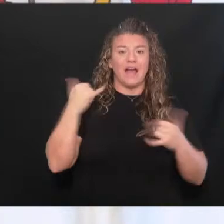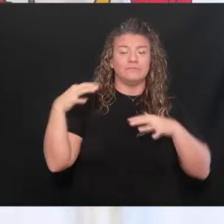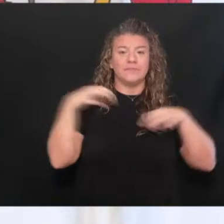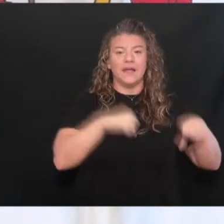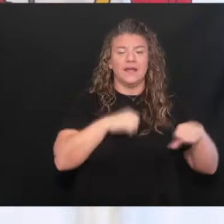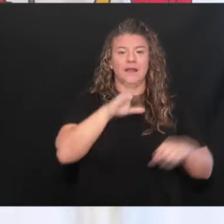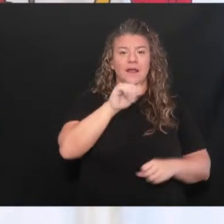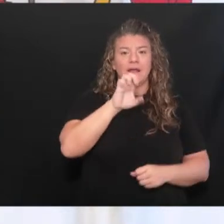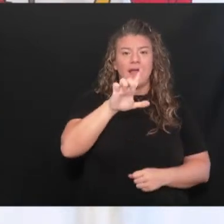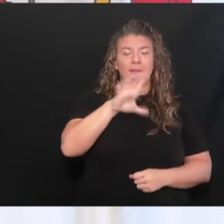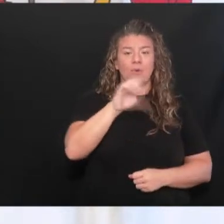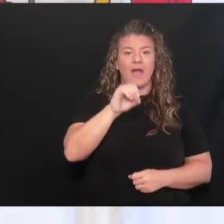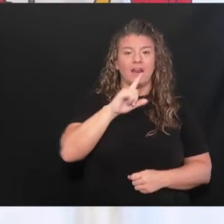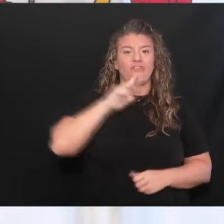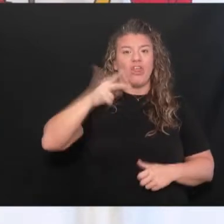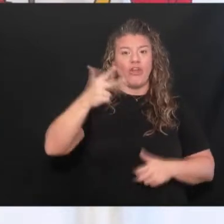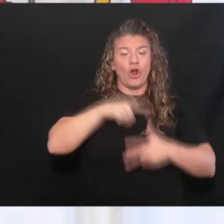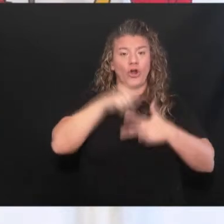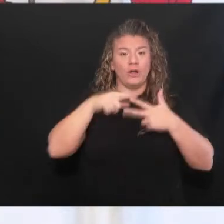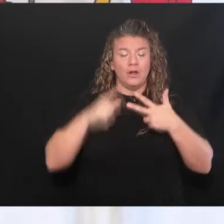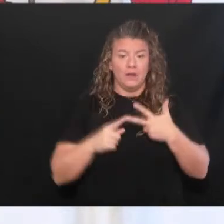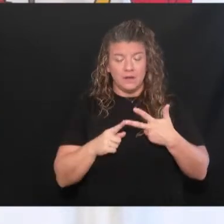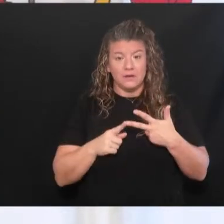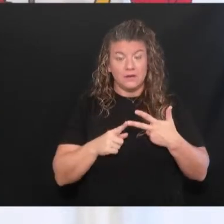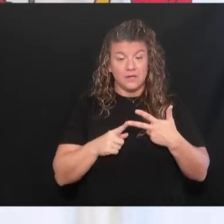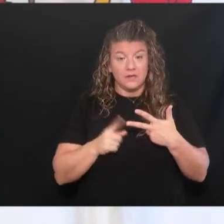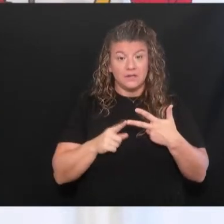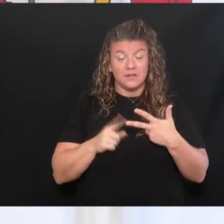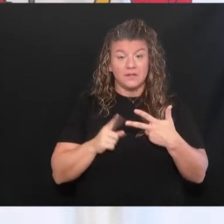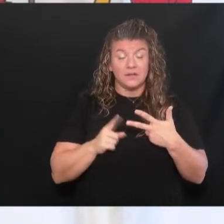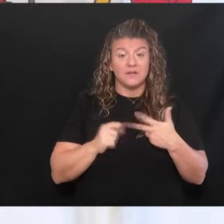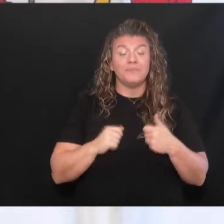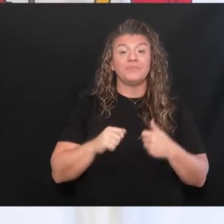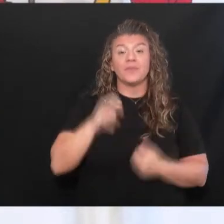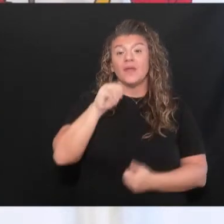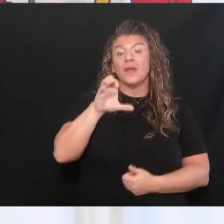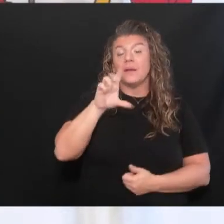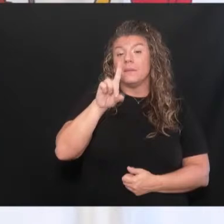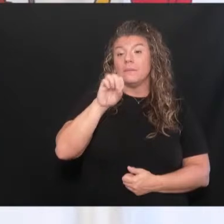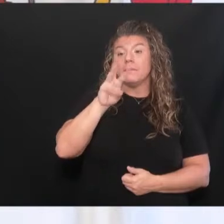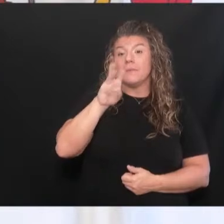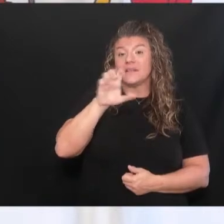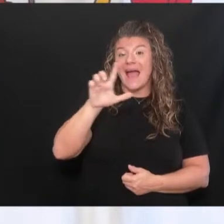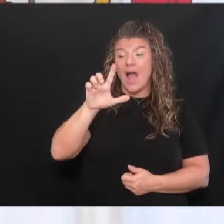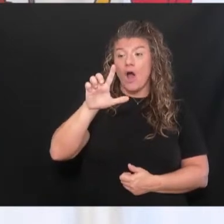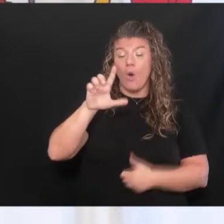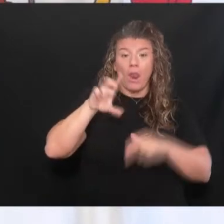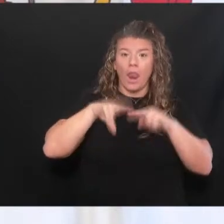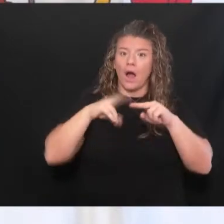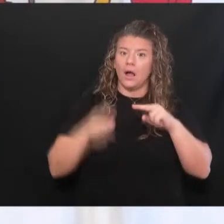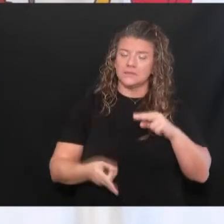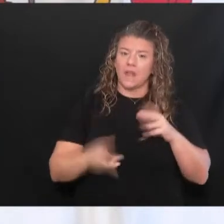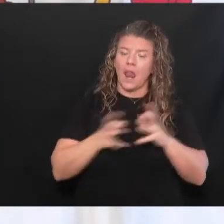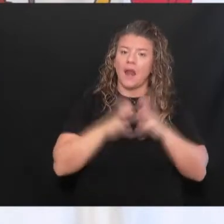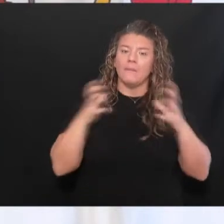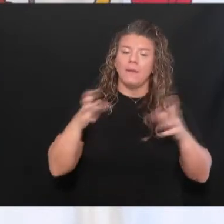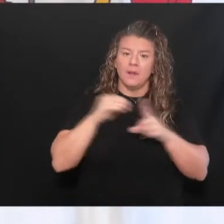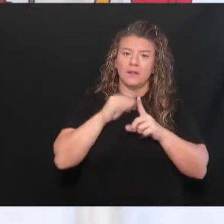as the third biggest county. McDowell County again lost big time